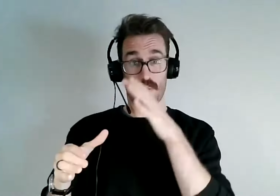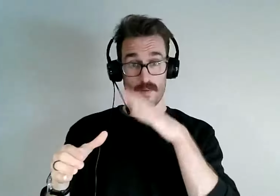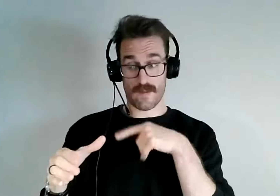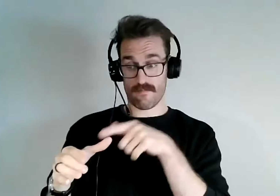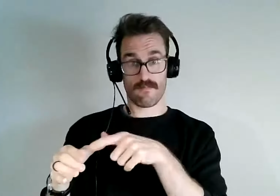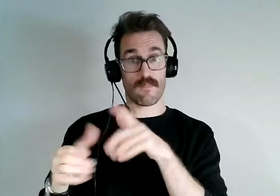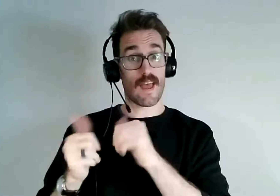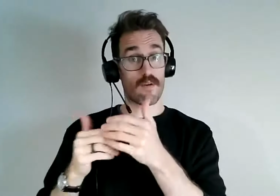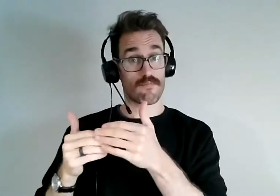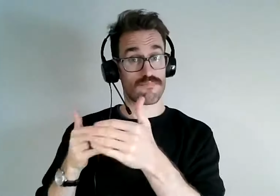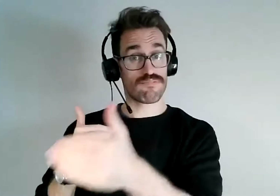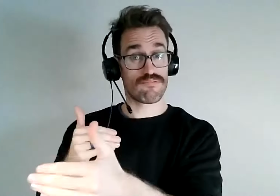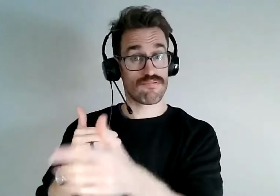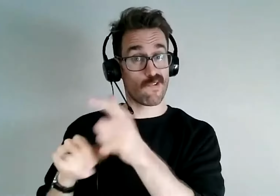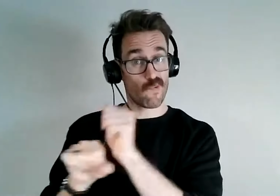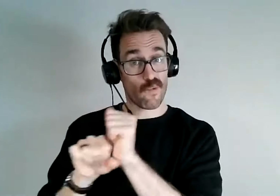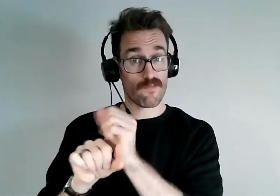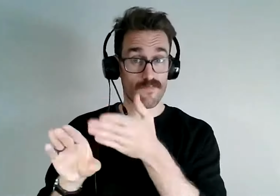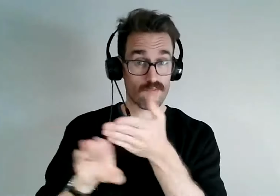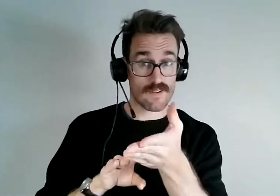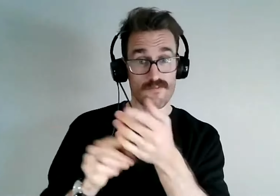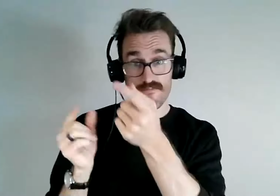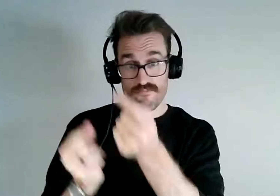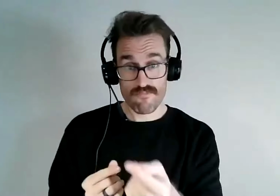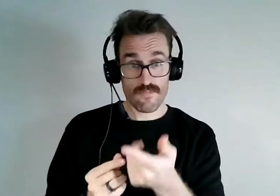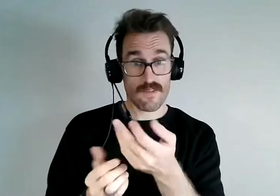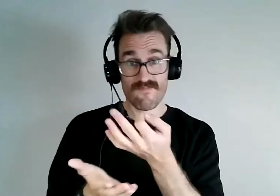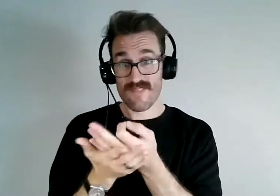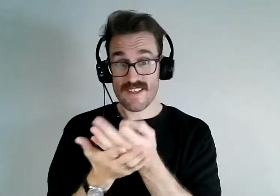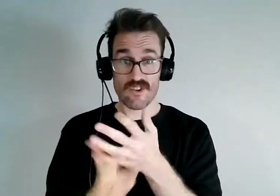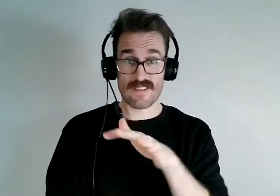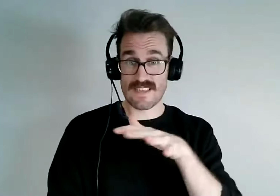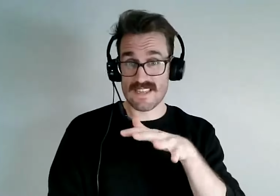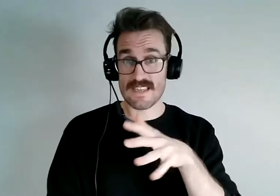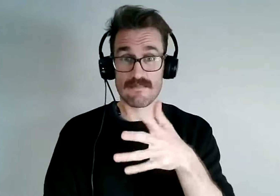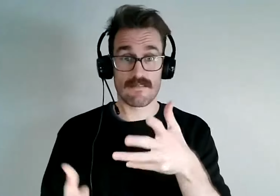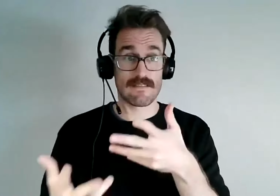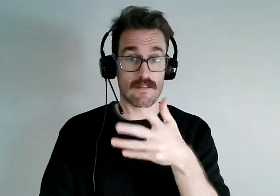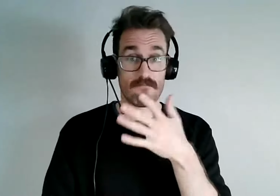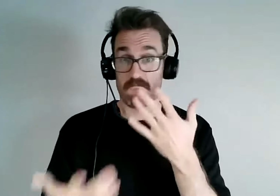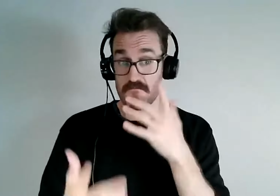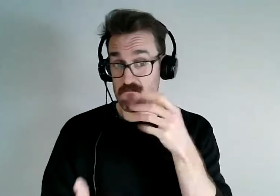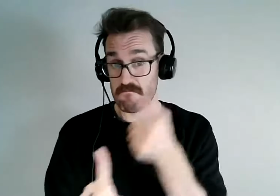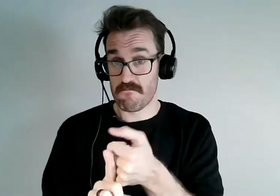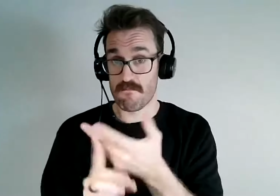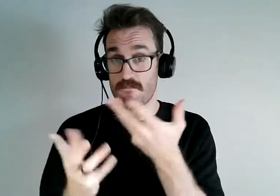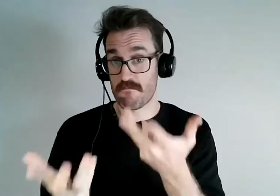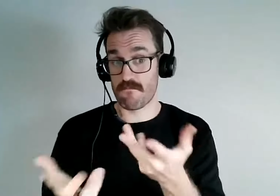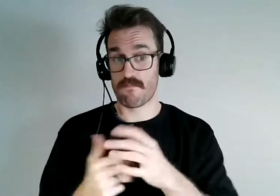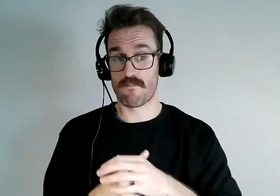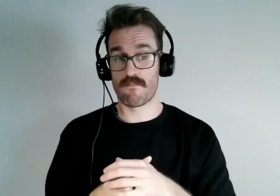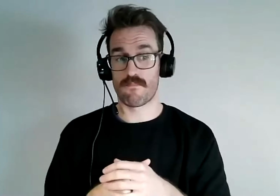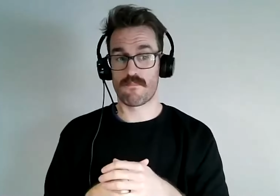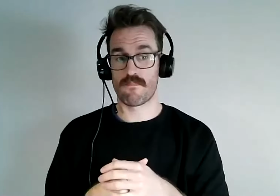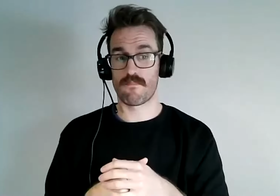in terms of their work, their career, the financial security could potentially be impacted. And these type